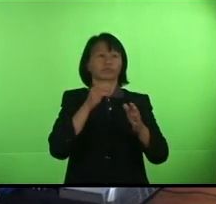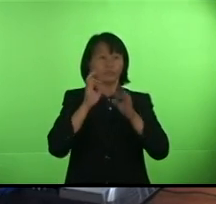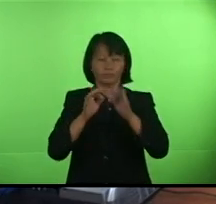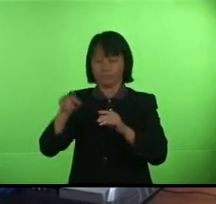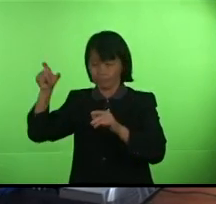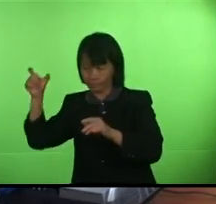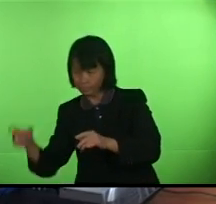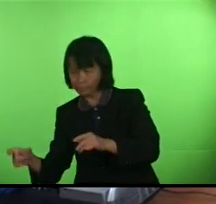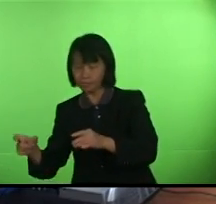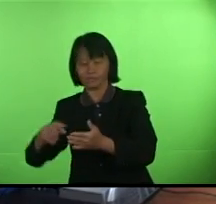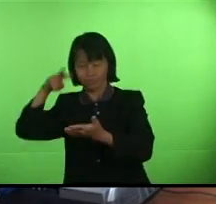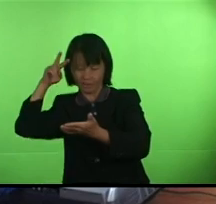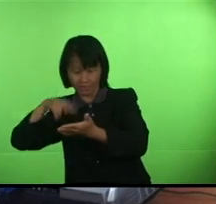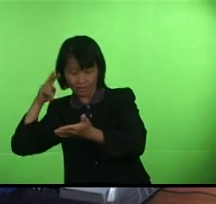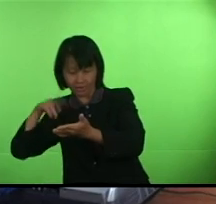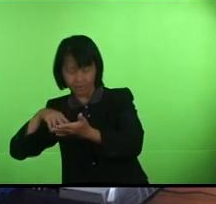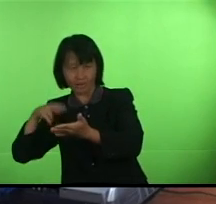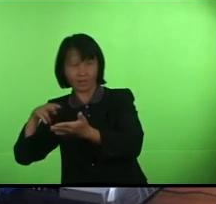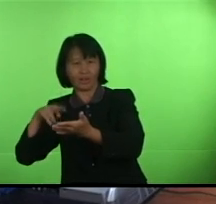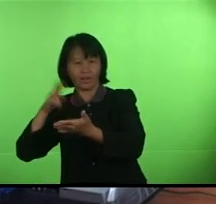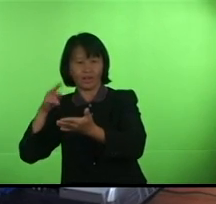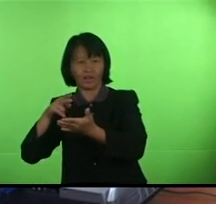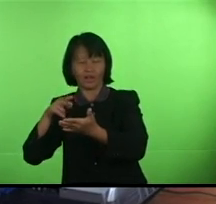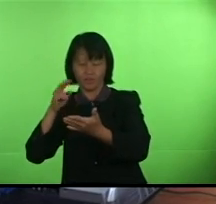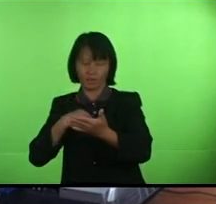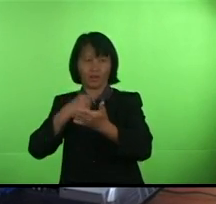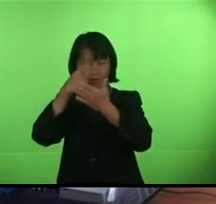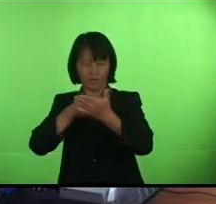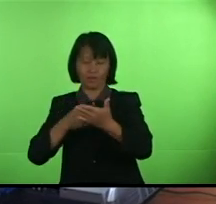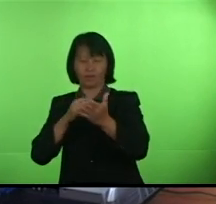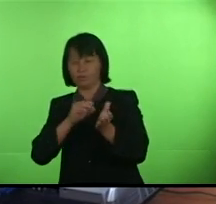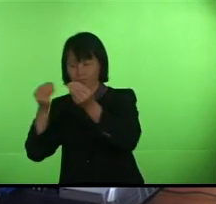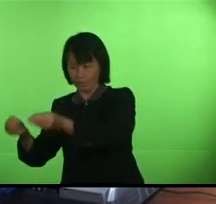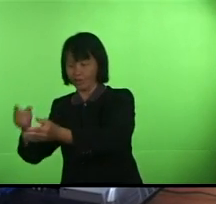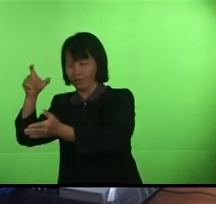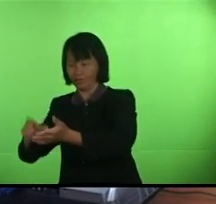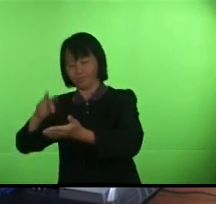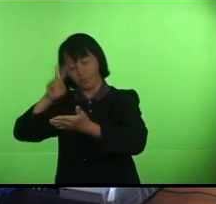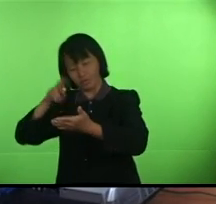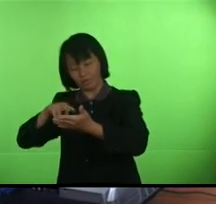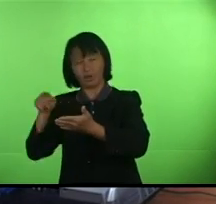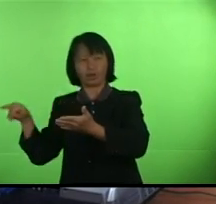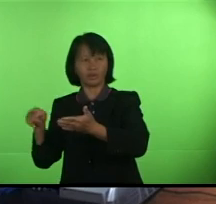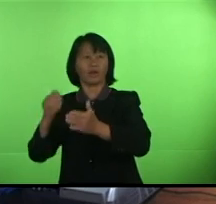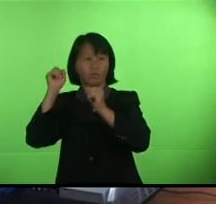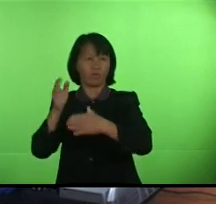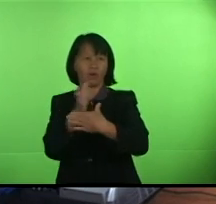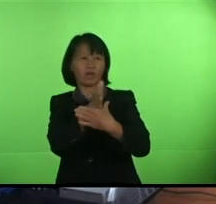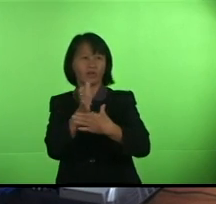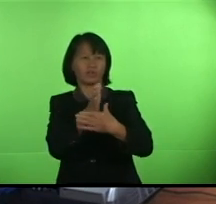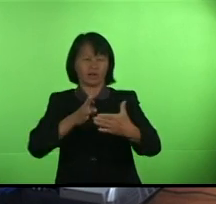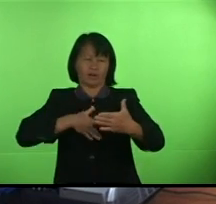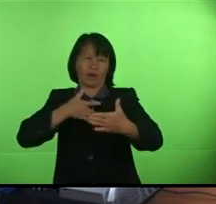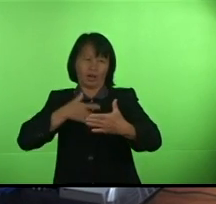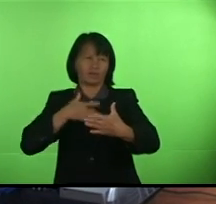is, when you read the text, you will somehow or other share the meaning of the